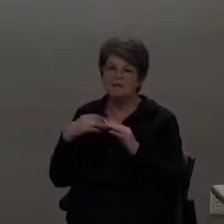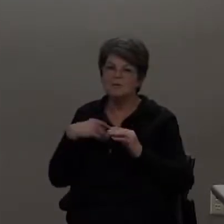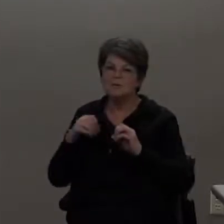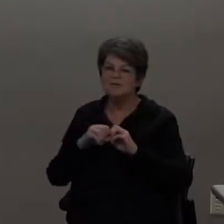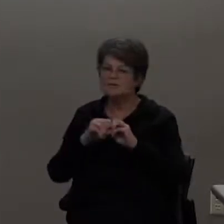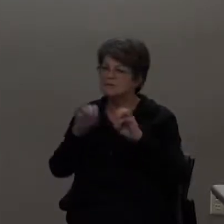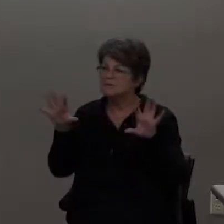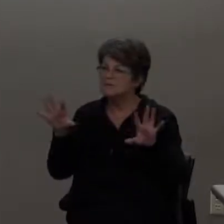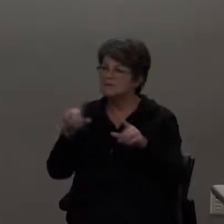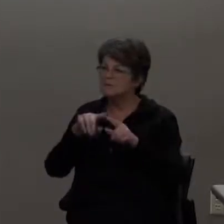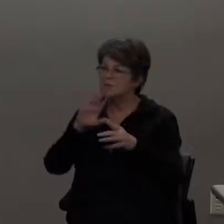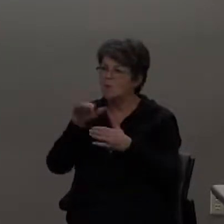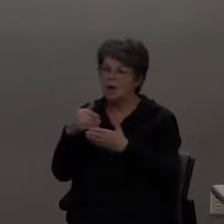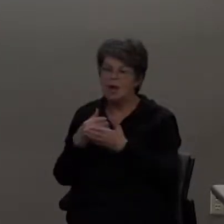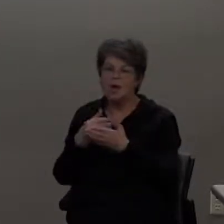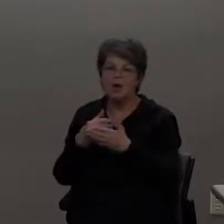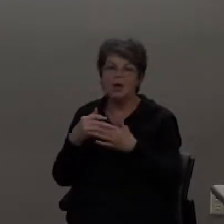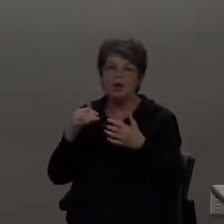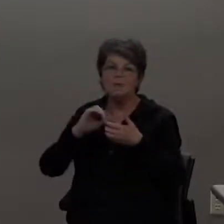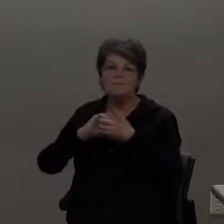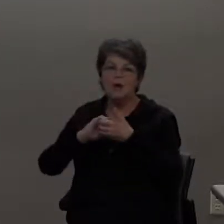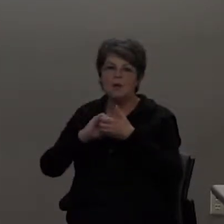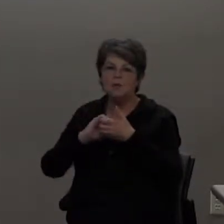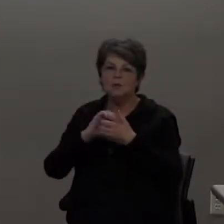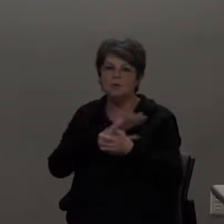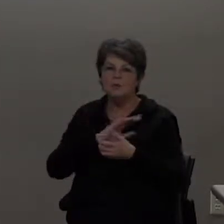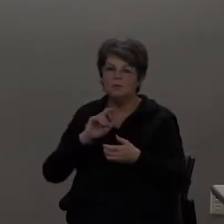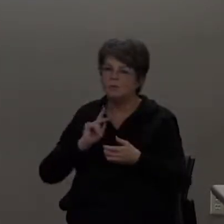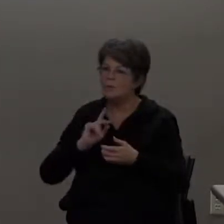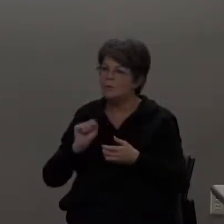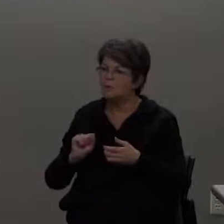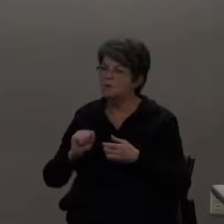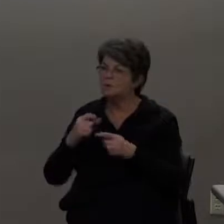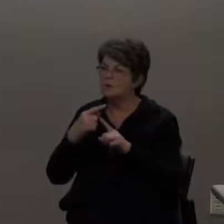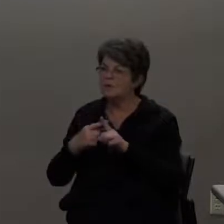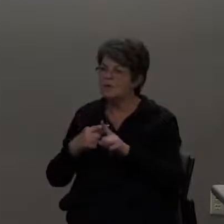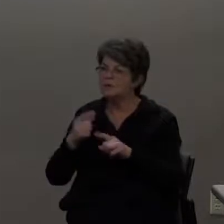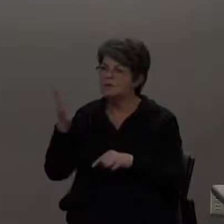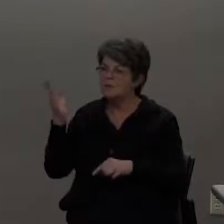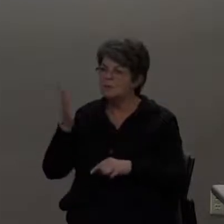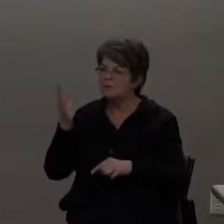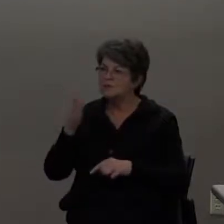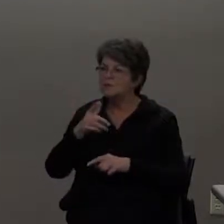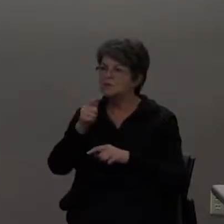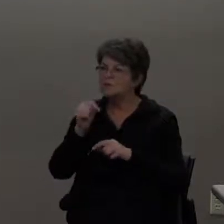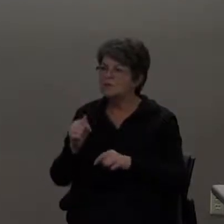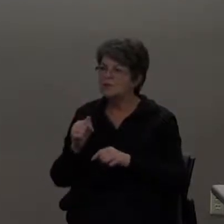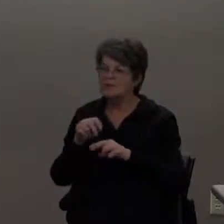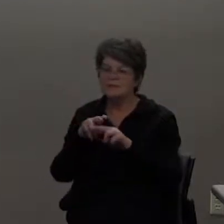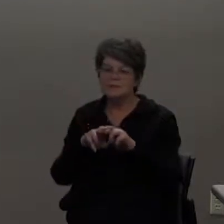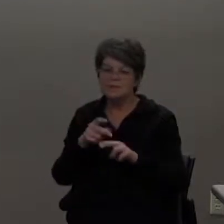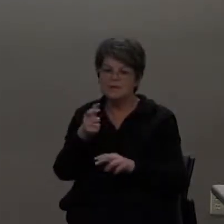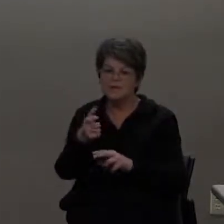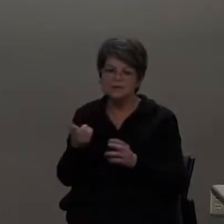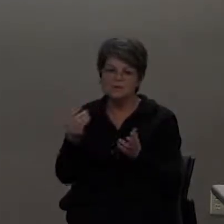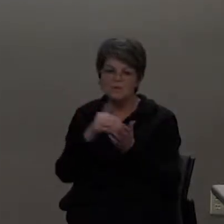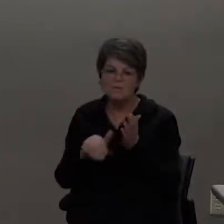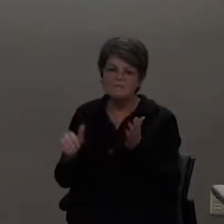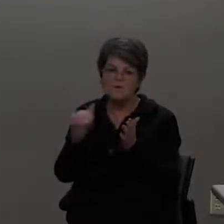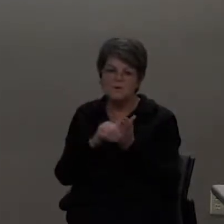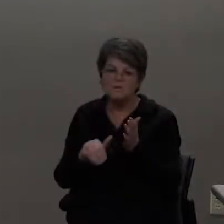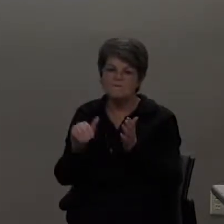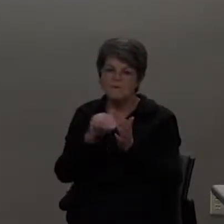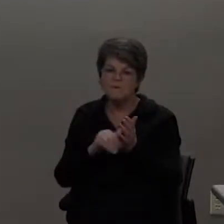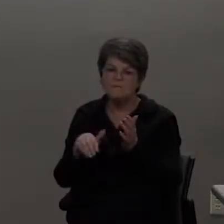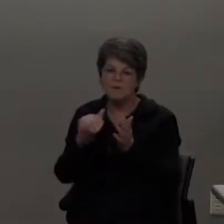all partner boards this videotape as well as the presentation. So you can sit at home and watch this over and over and